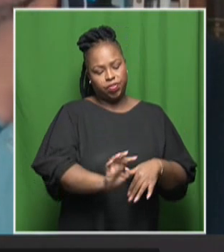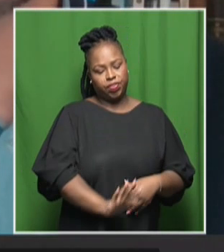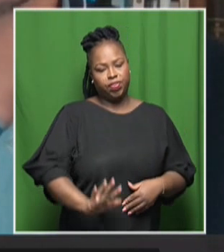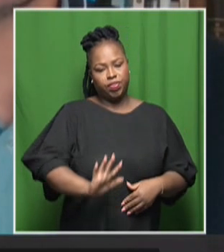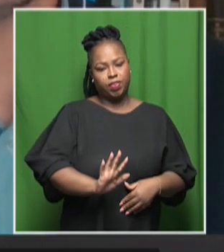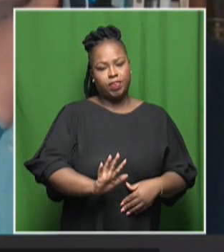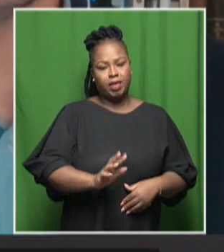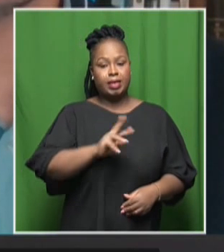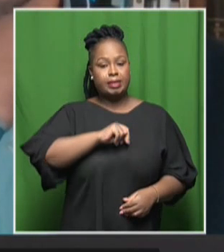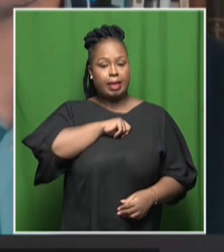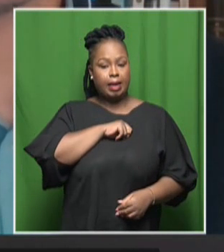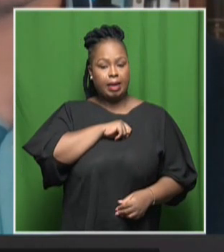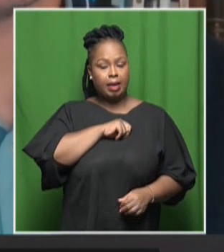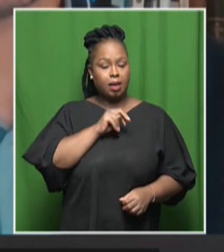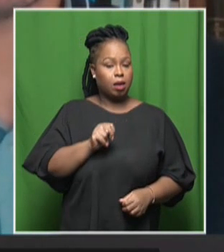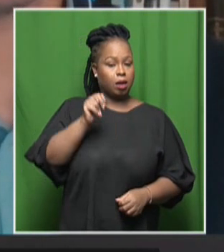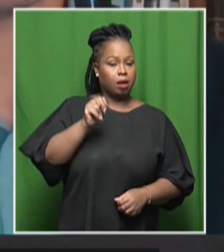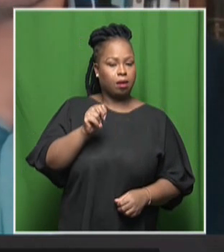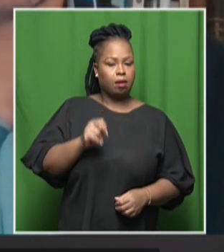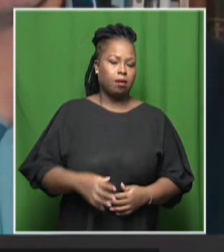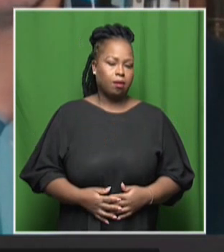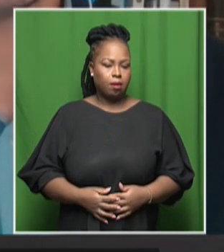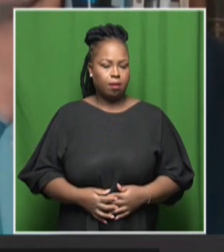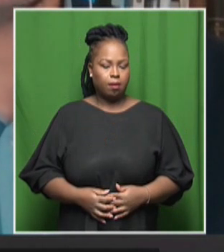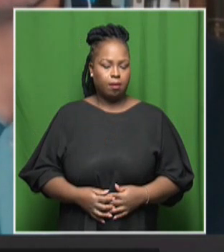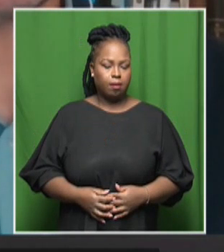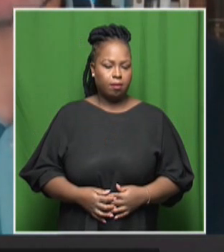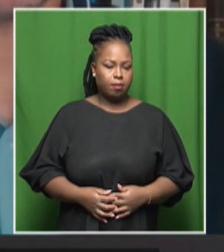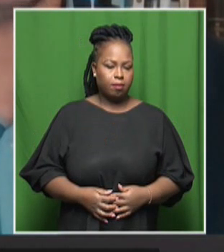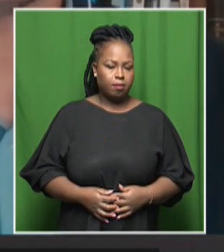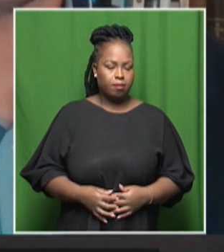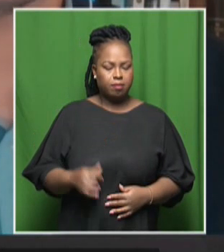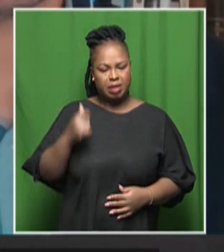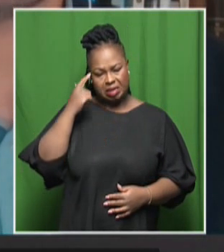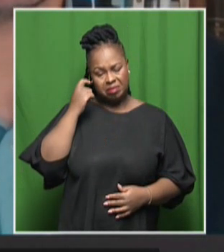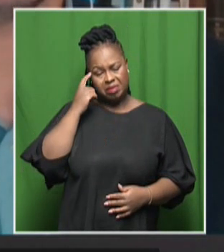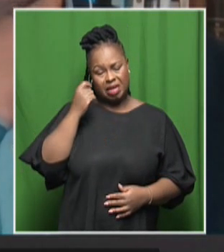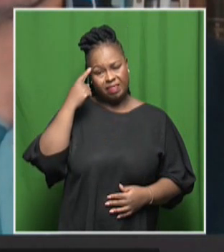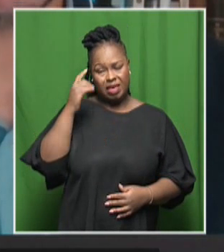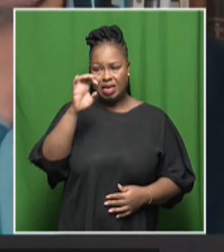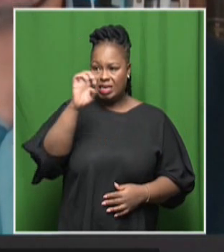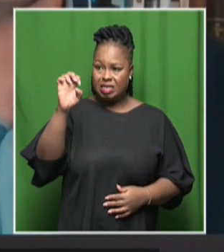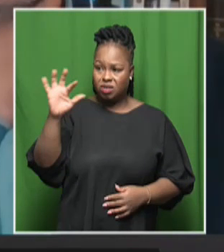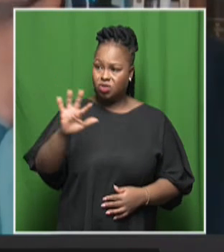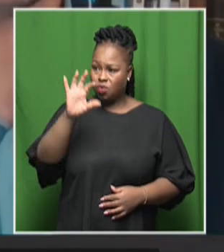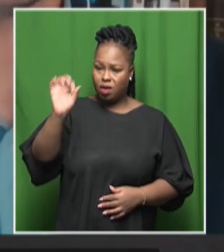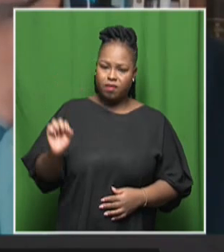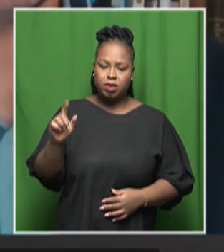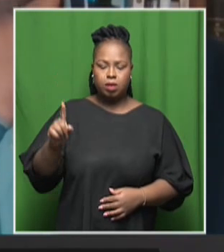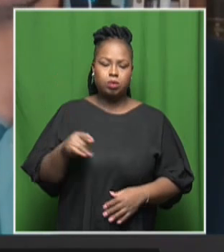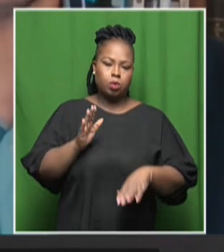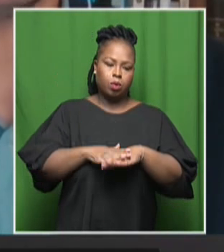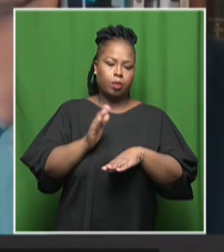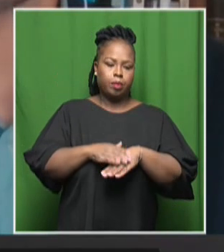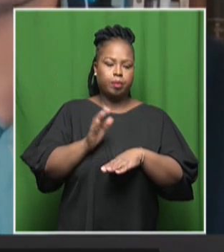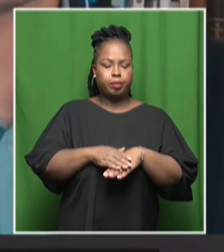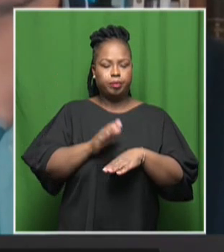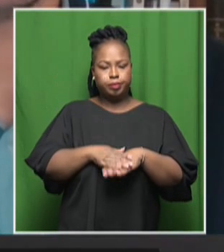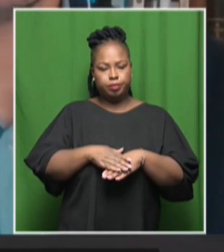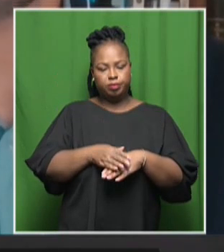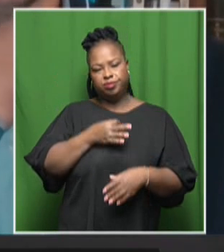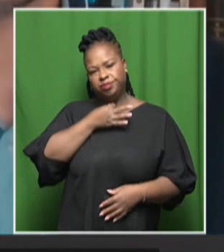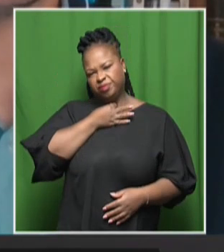affect especially the northern parts of KwaZulu-Natal. So it's the entire eastern South Africa that is really